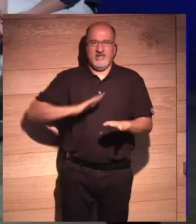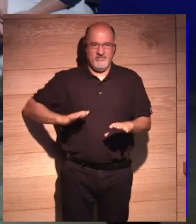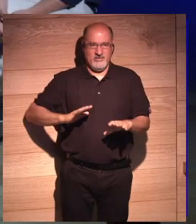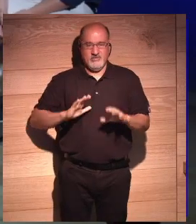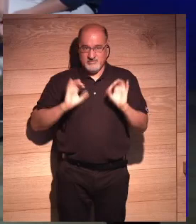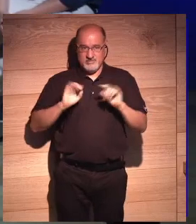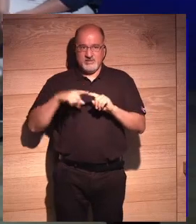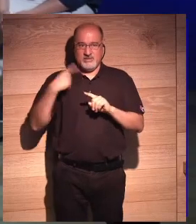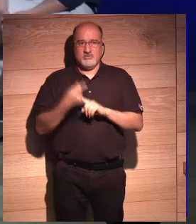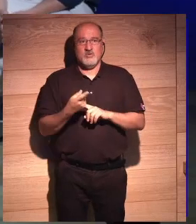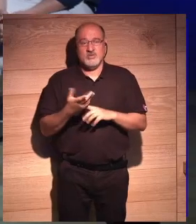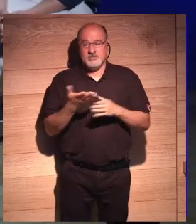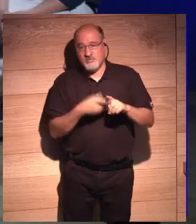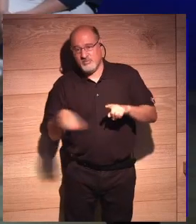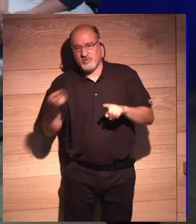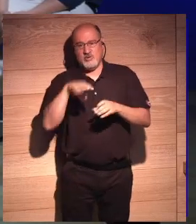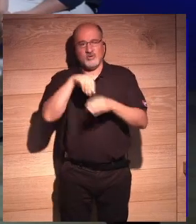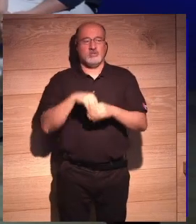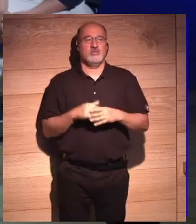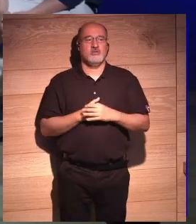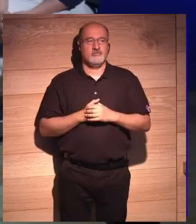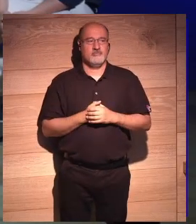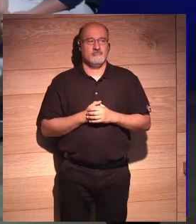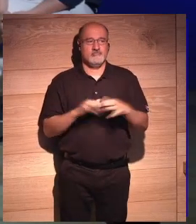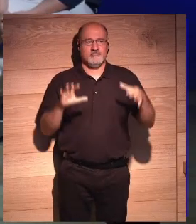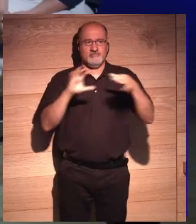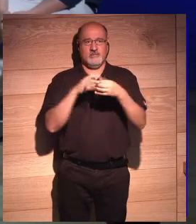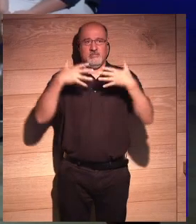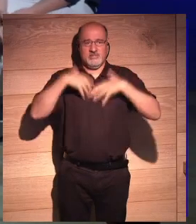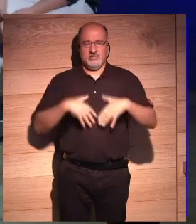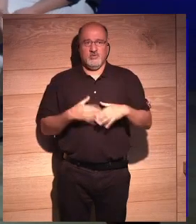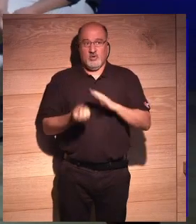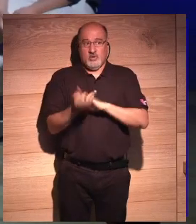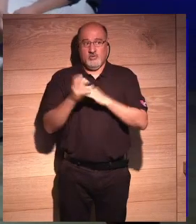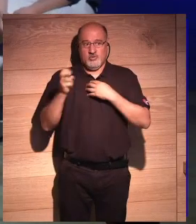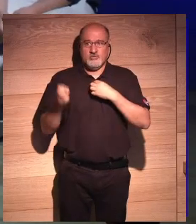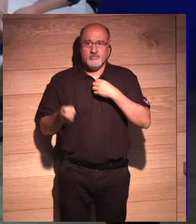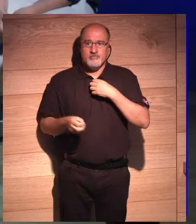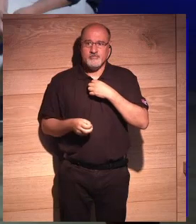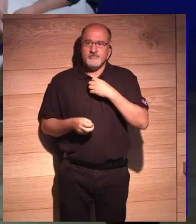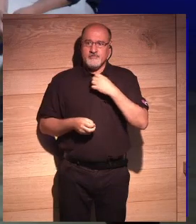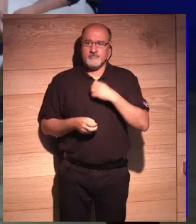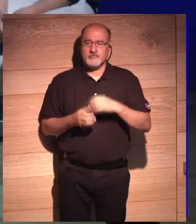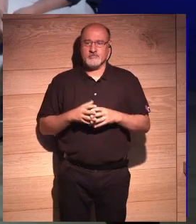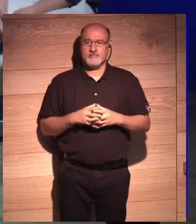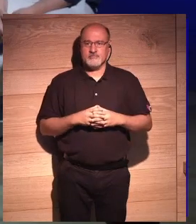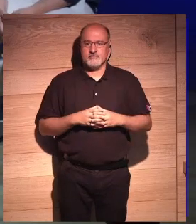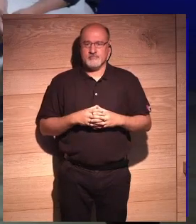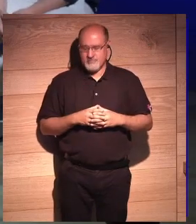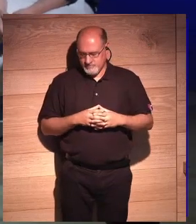making of videos, to see how the market is evolving and how these tools help us create different contents that doesn't have to, they don't have to be